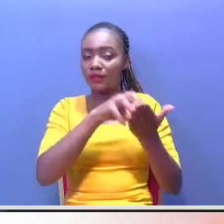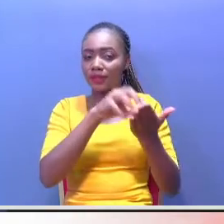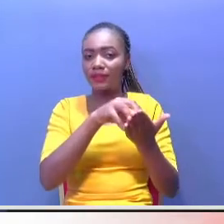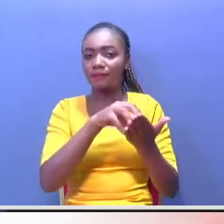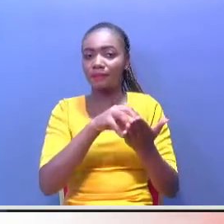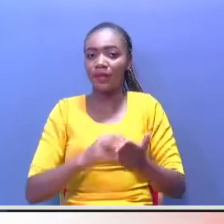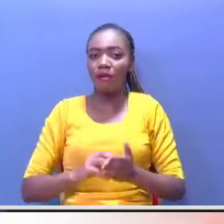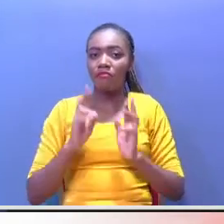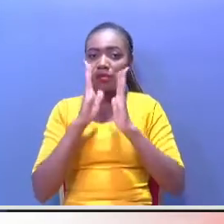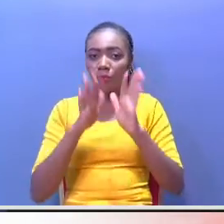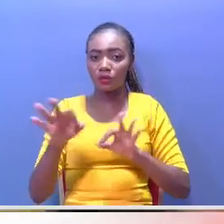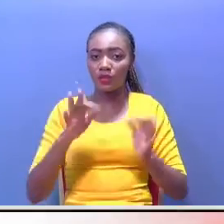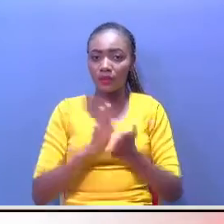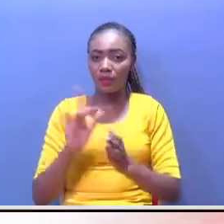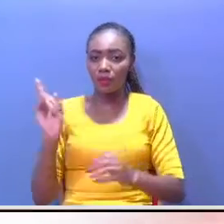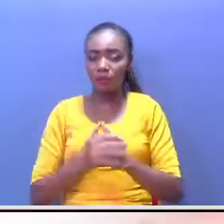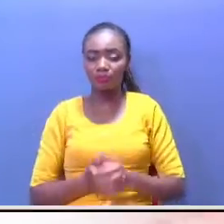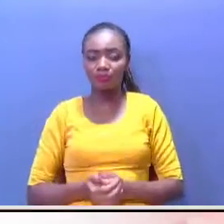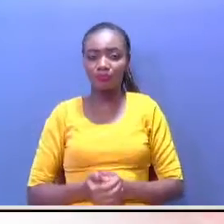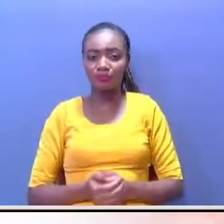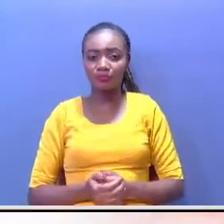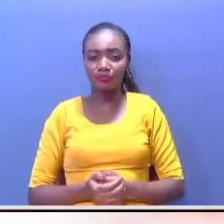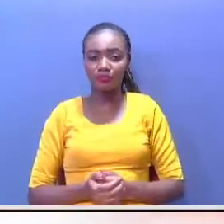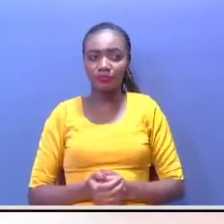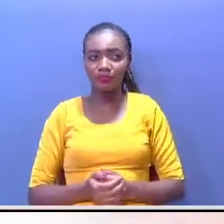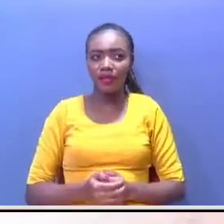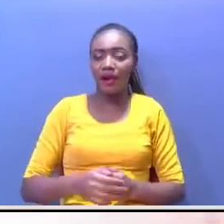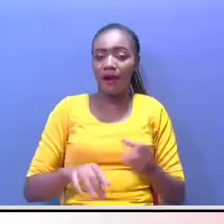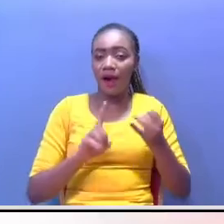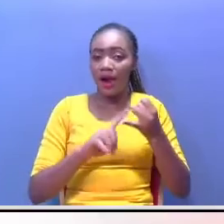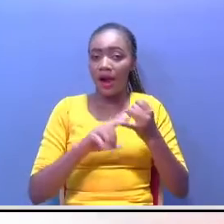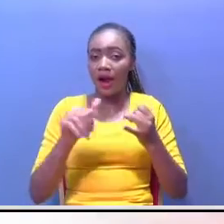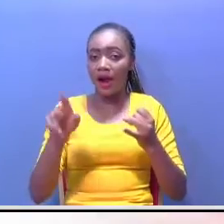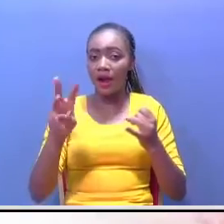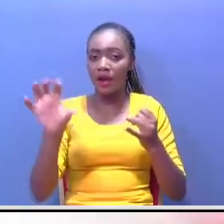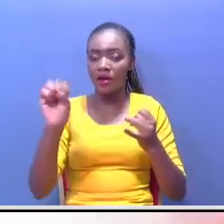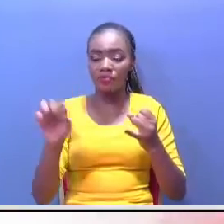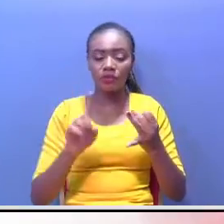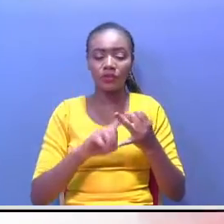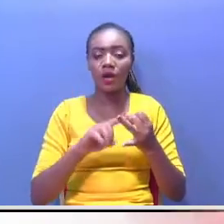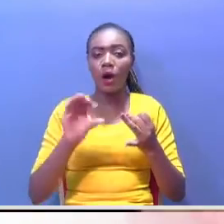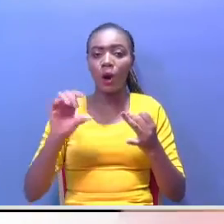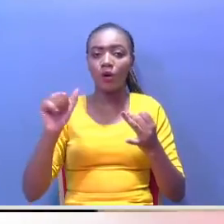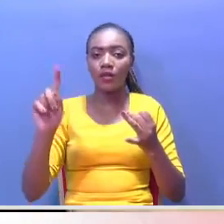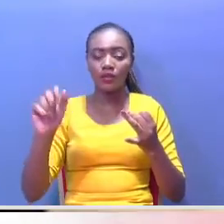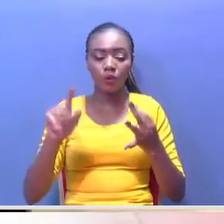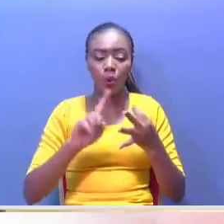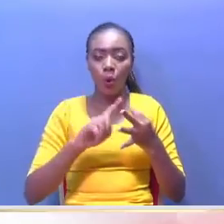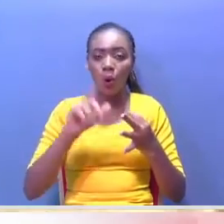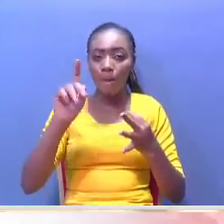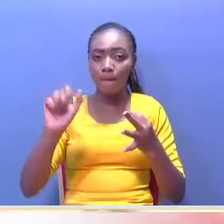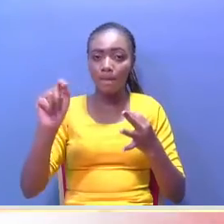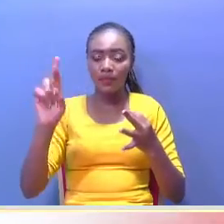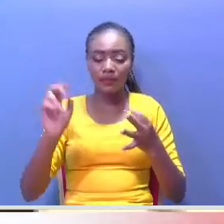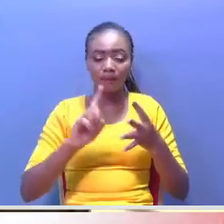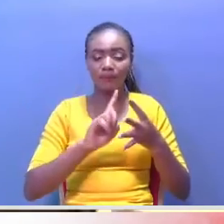matter. Mike Gwongo has more. Amos Nyakundi Ondieki, Crispin Ogete Mokua, Peter